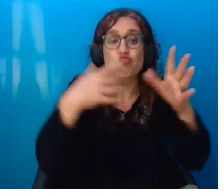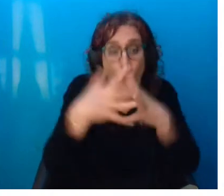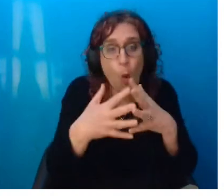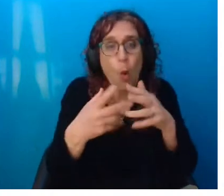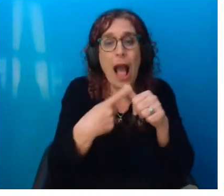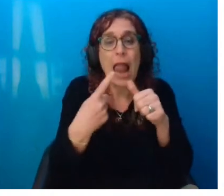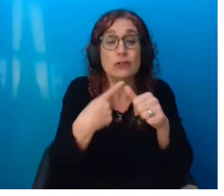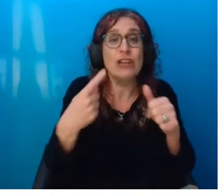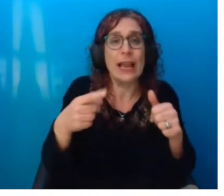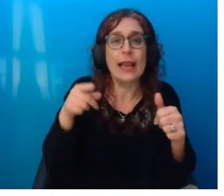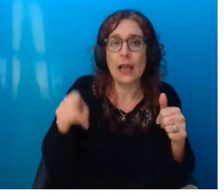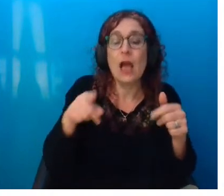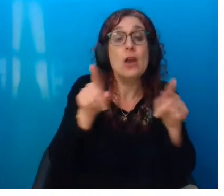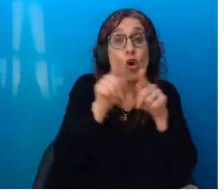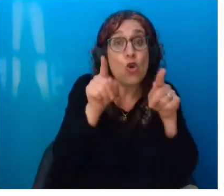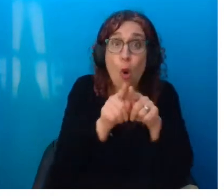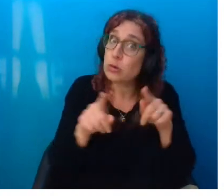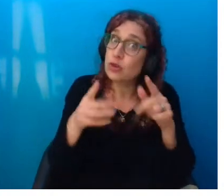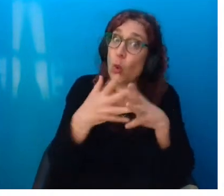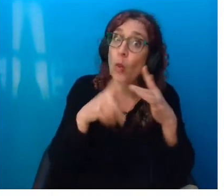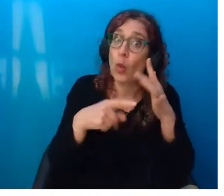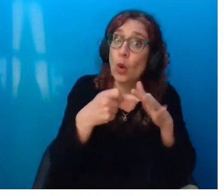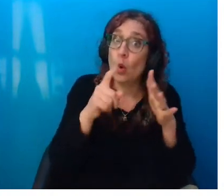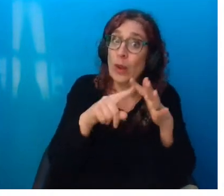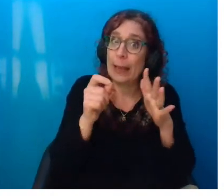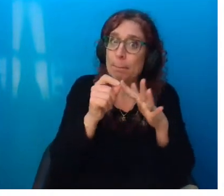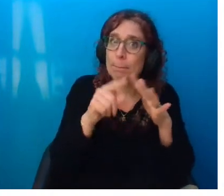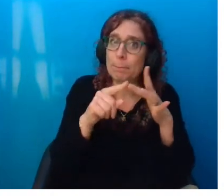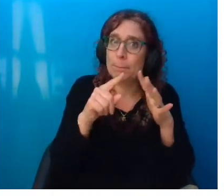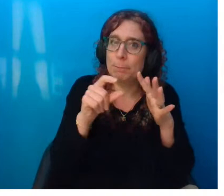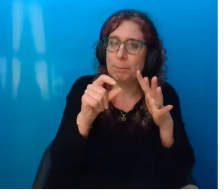the foods involved.